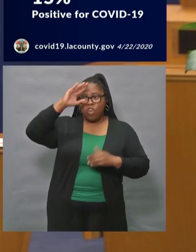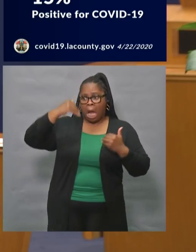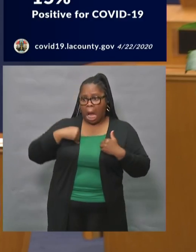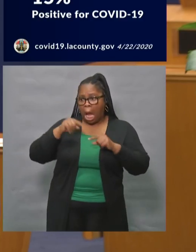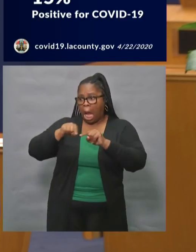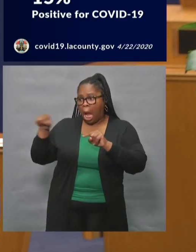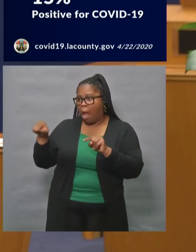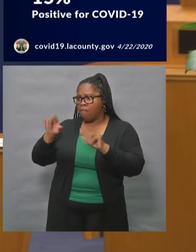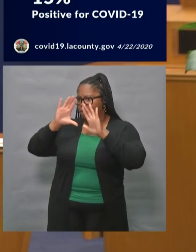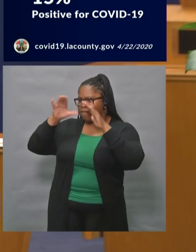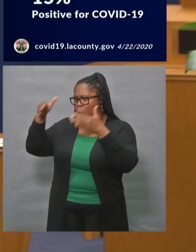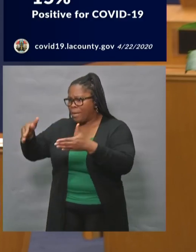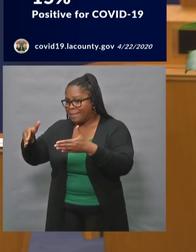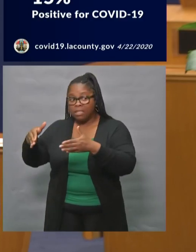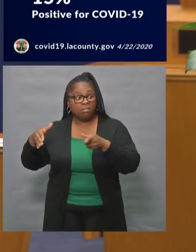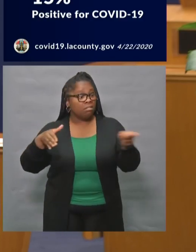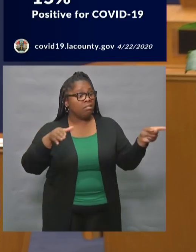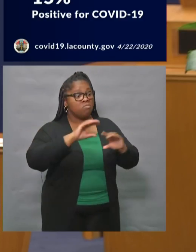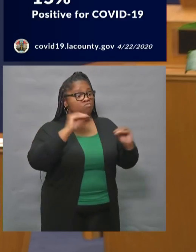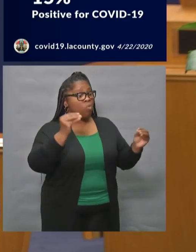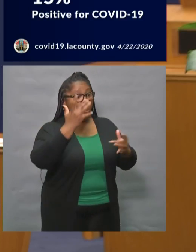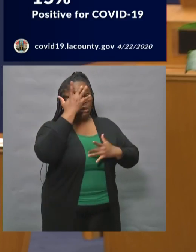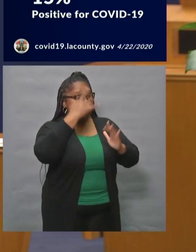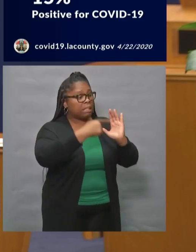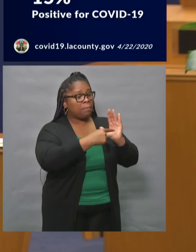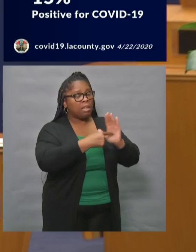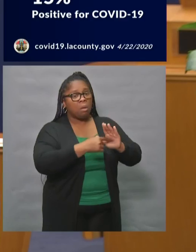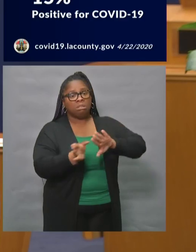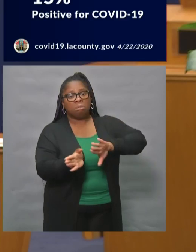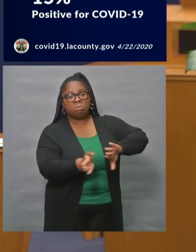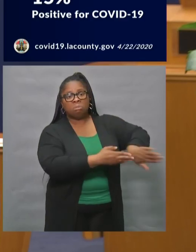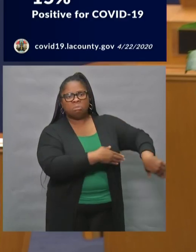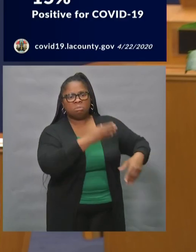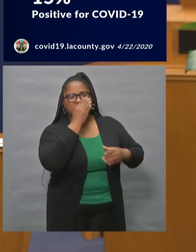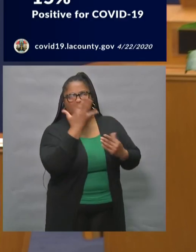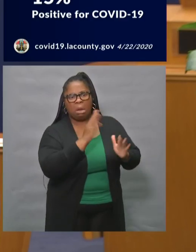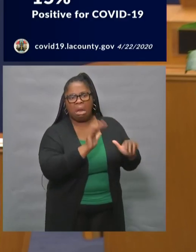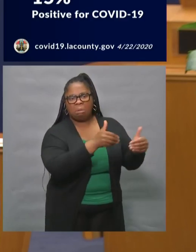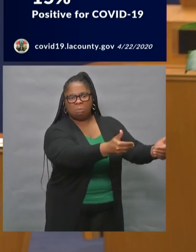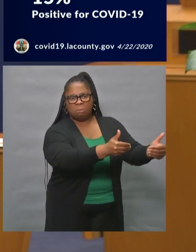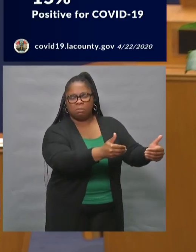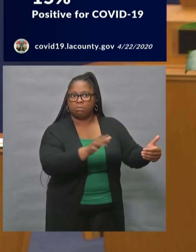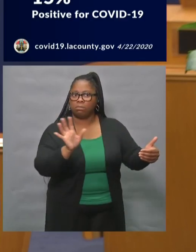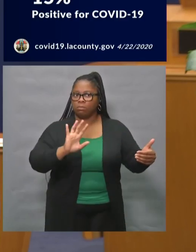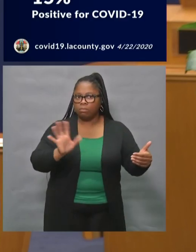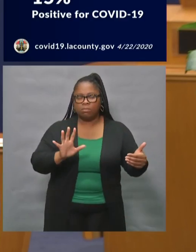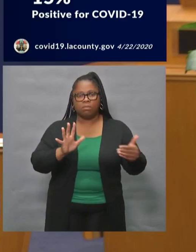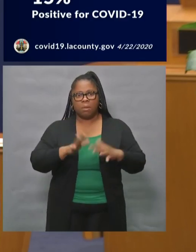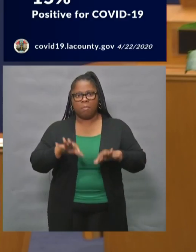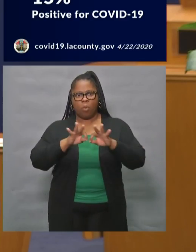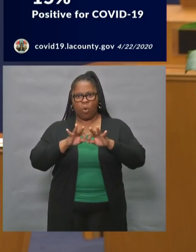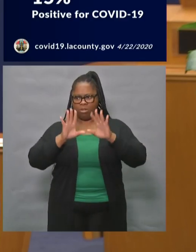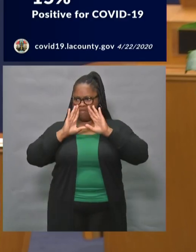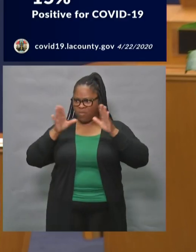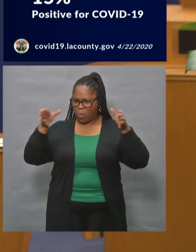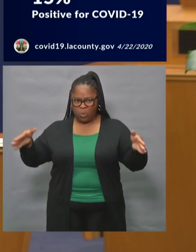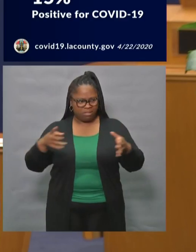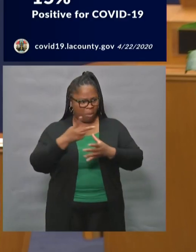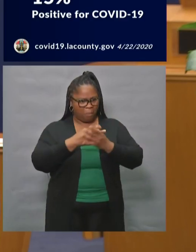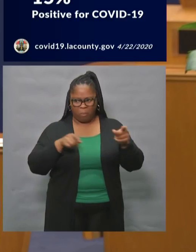not allow people who were symptomatic and were employees to come into a facility to do their jobs. But it turns out that